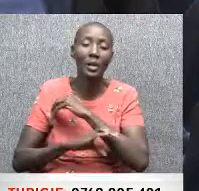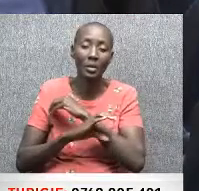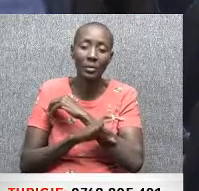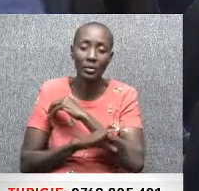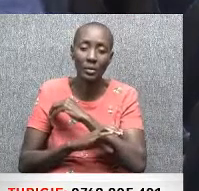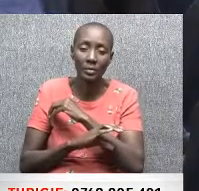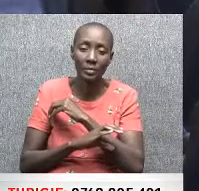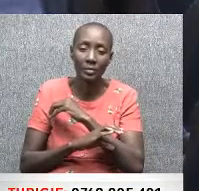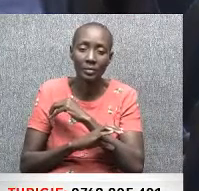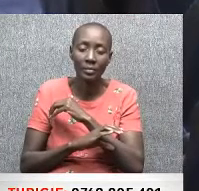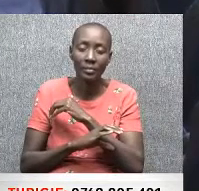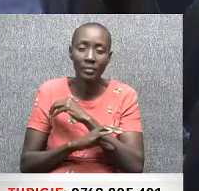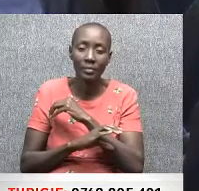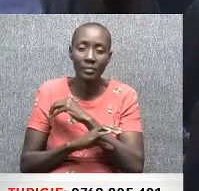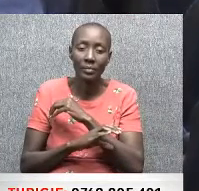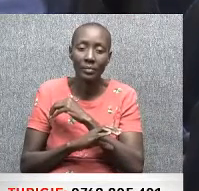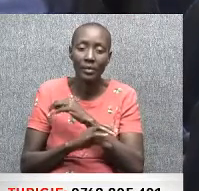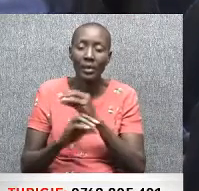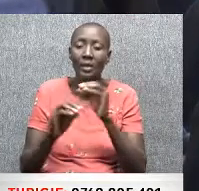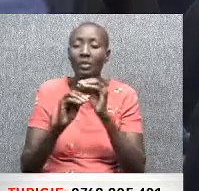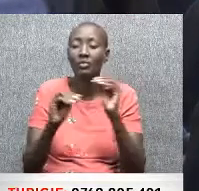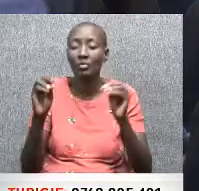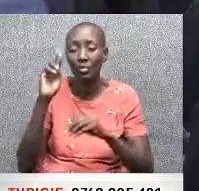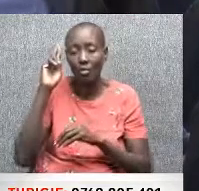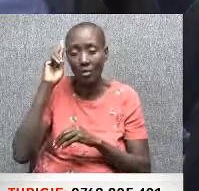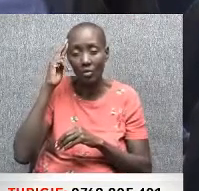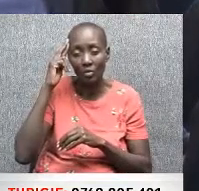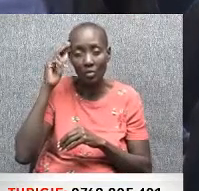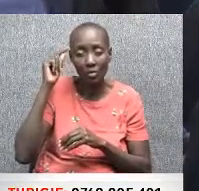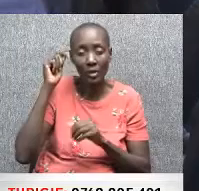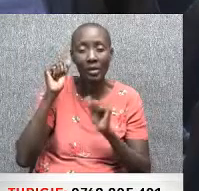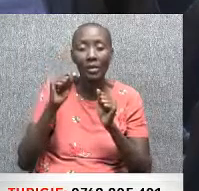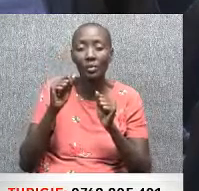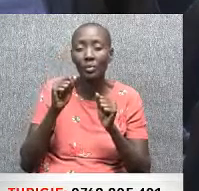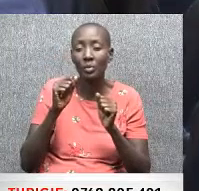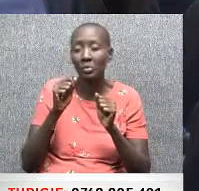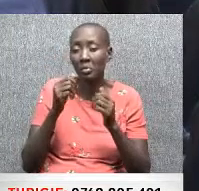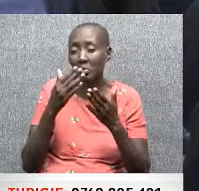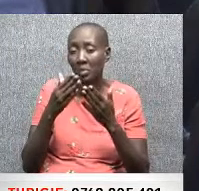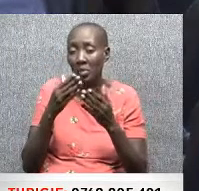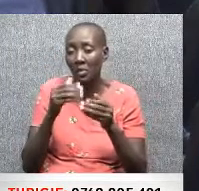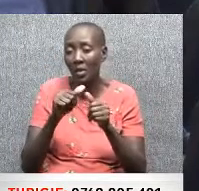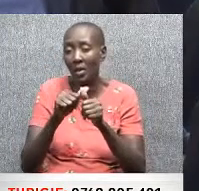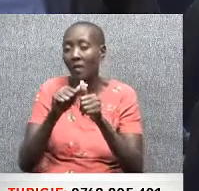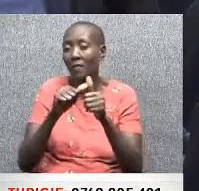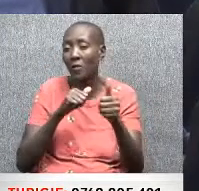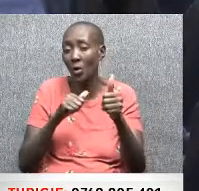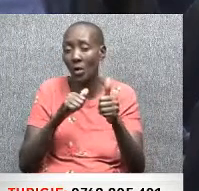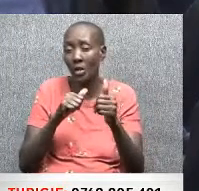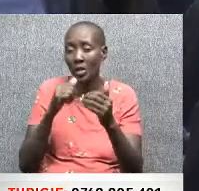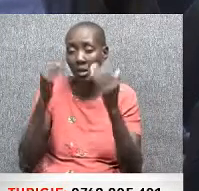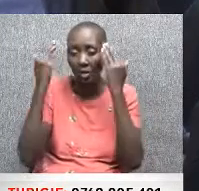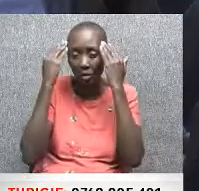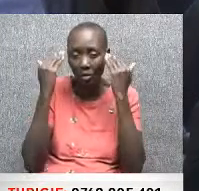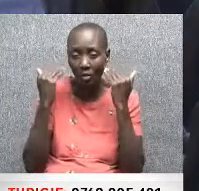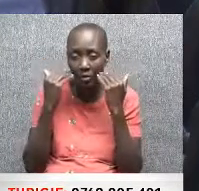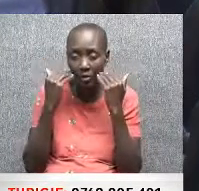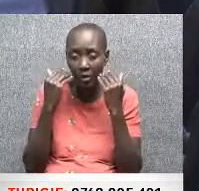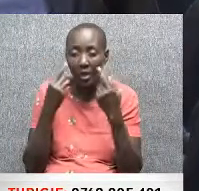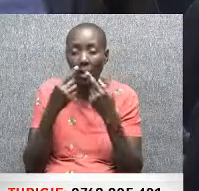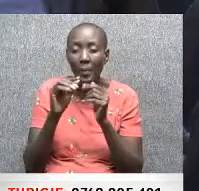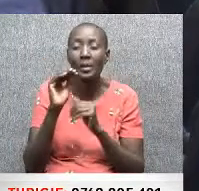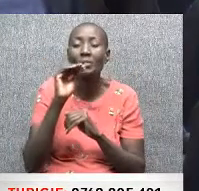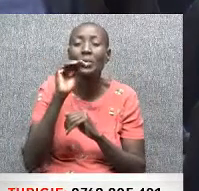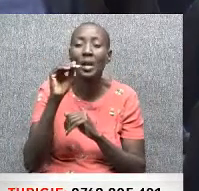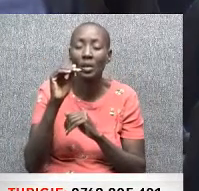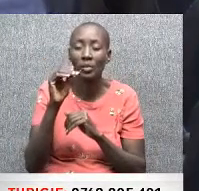Now, there has not been given any reason to think that they can abscond these proceedings. The need to deposit their passports in